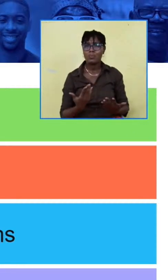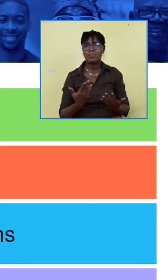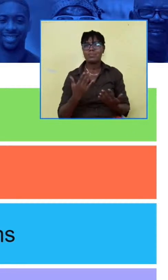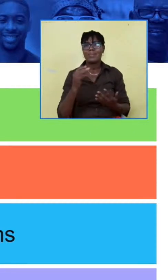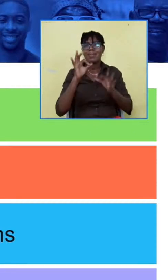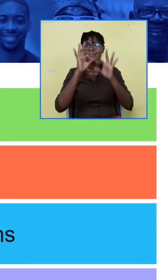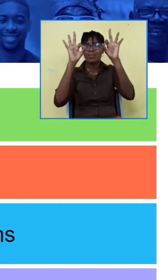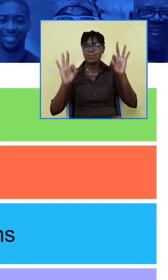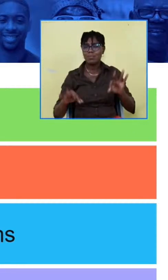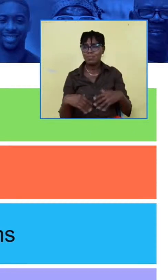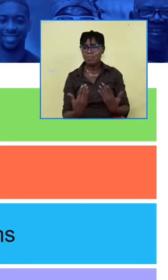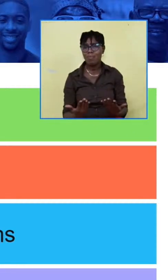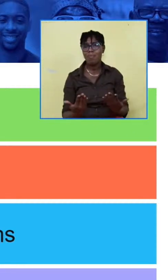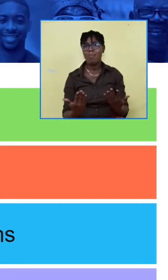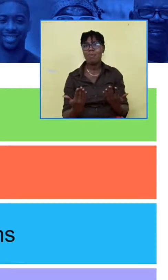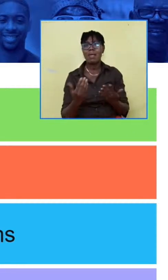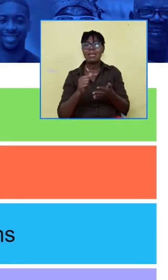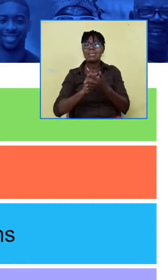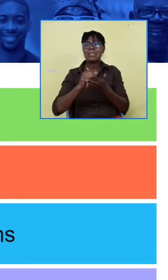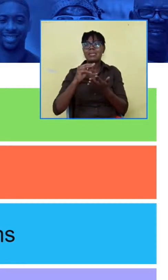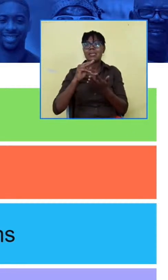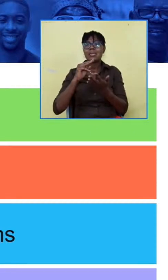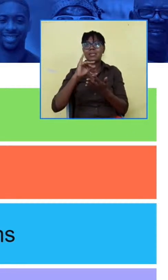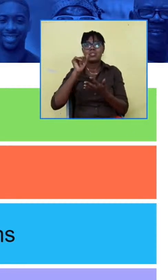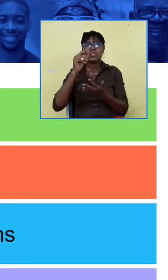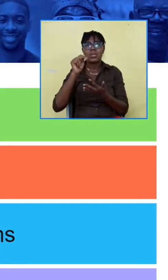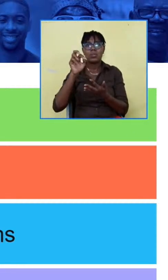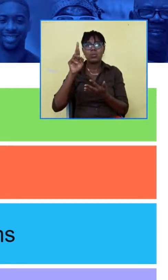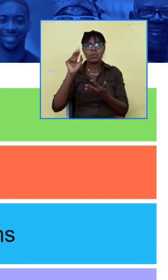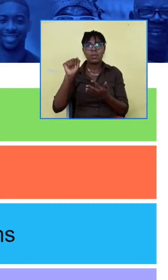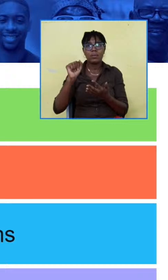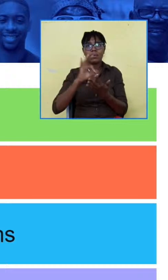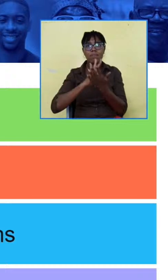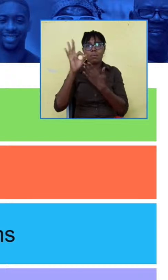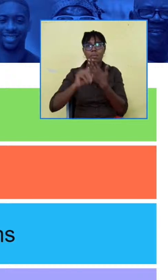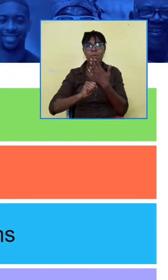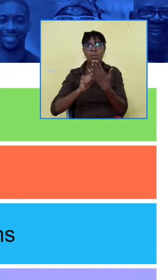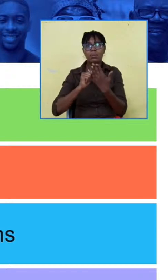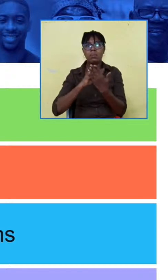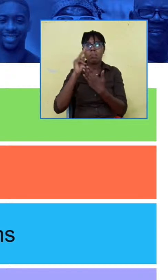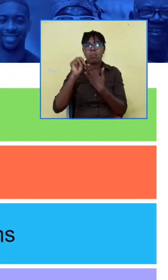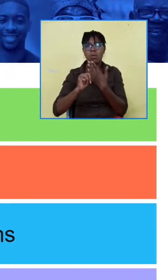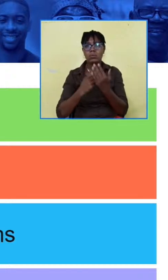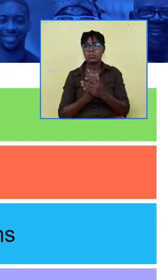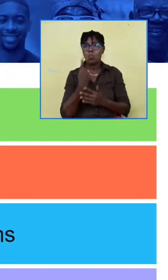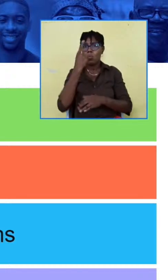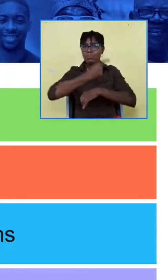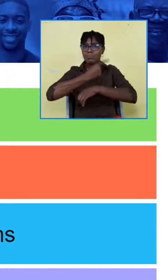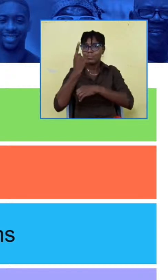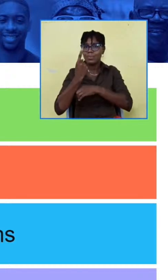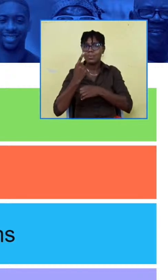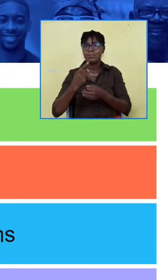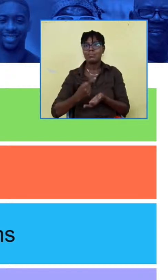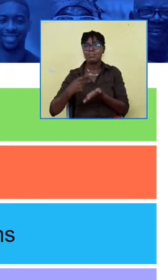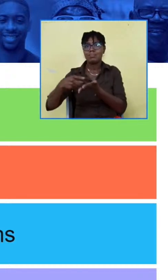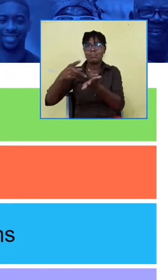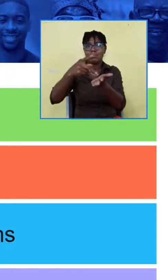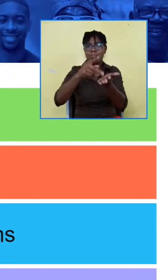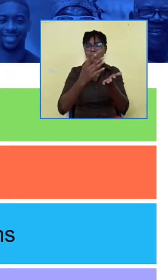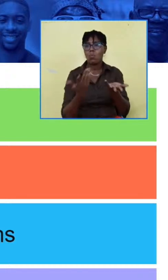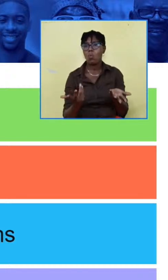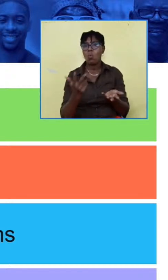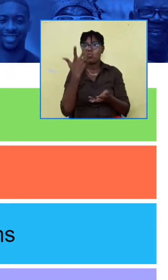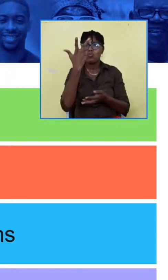very good season of the taxi driver, January, February, March. They can pay all their contributions up front one day, but they can spread it over 3 or 4